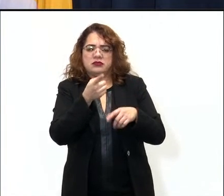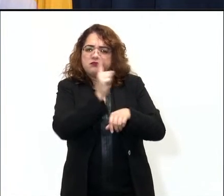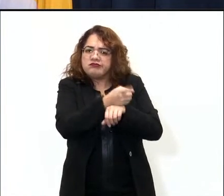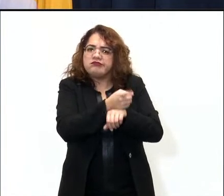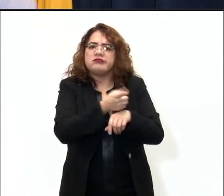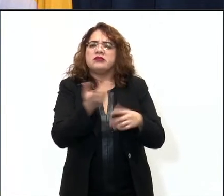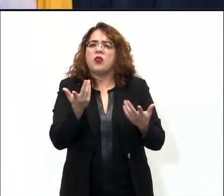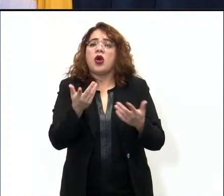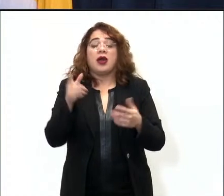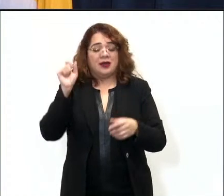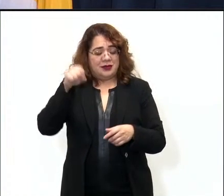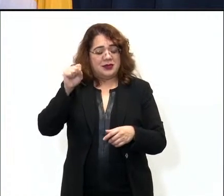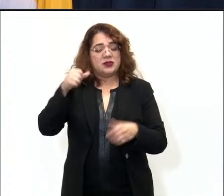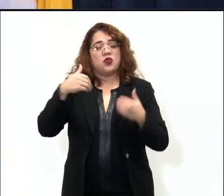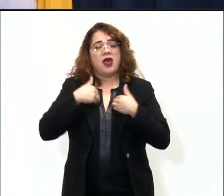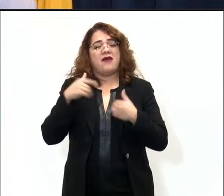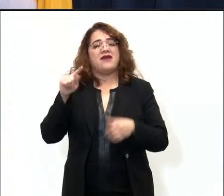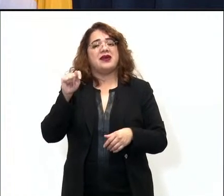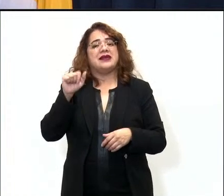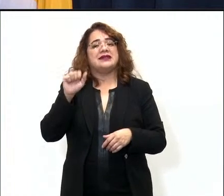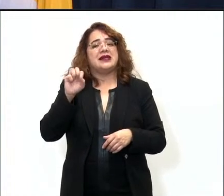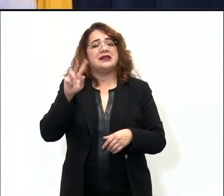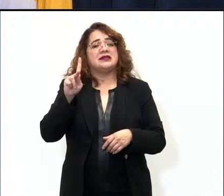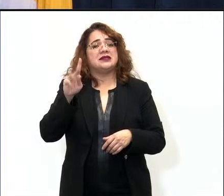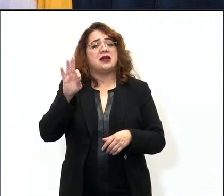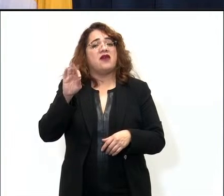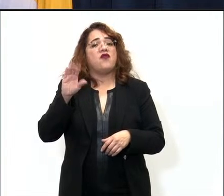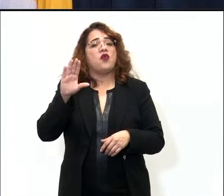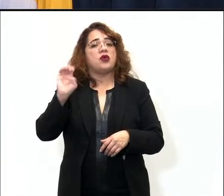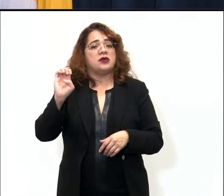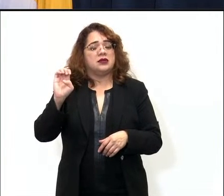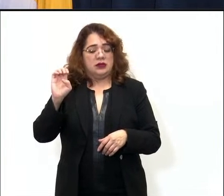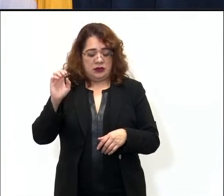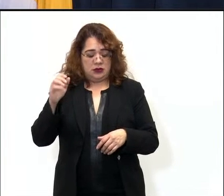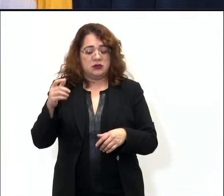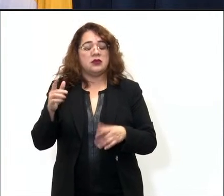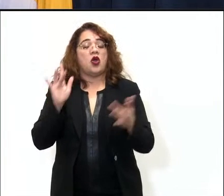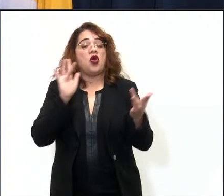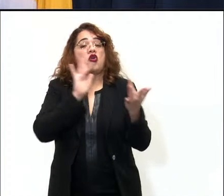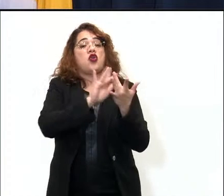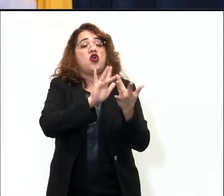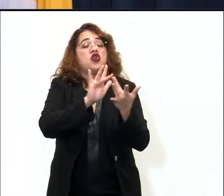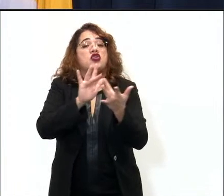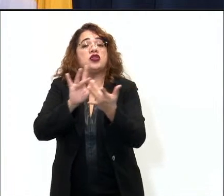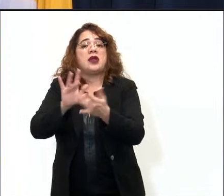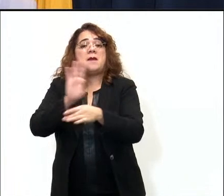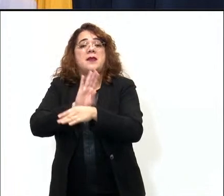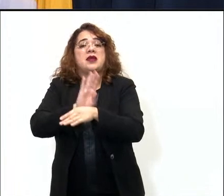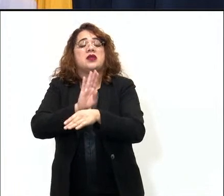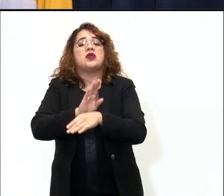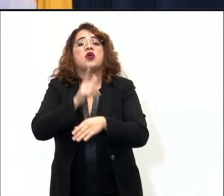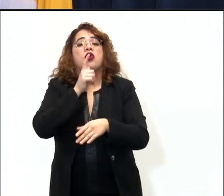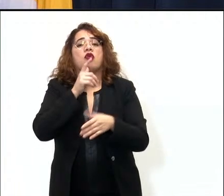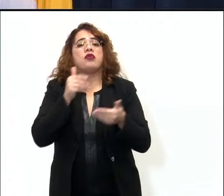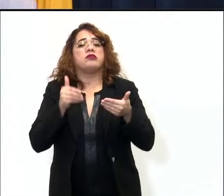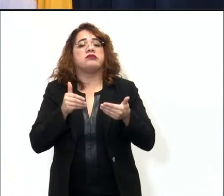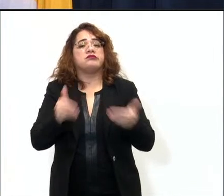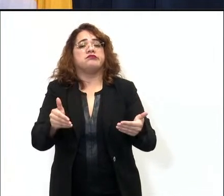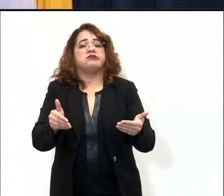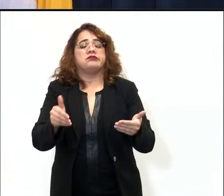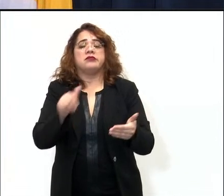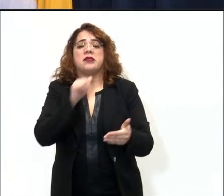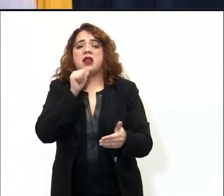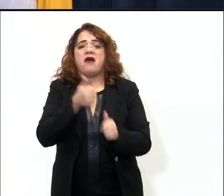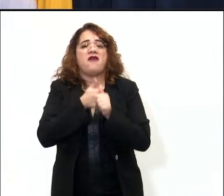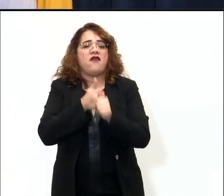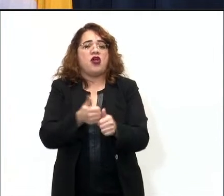venue task force who is contacting and engaging with businesses that have chosen not to follow the